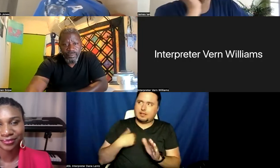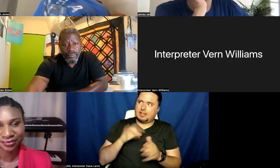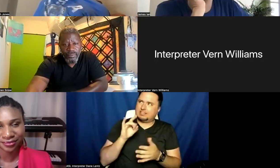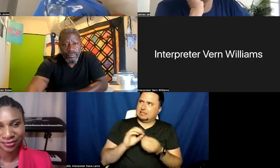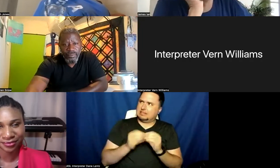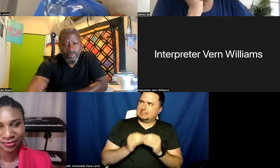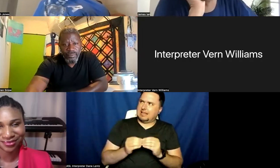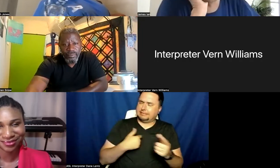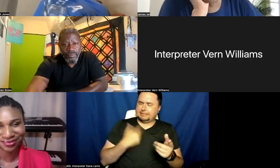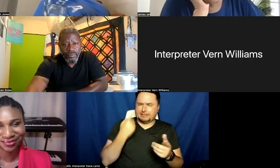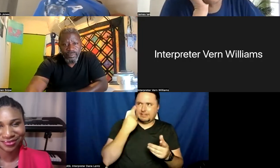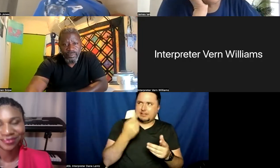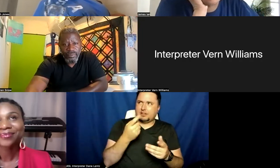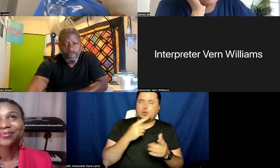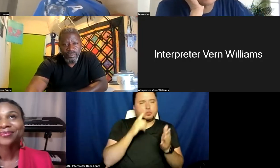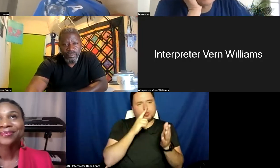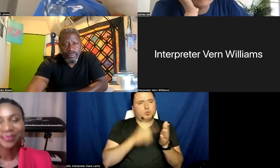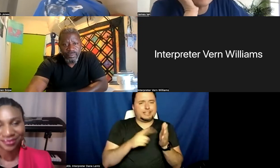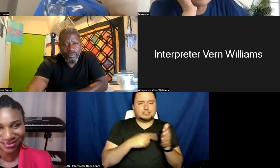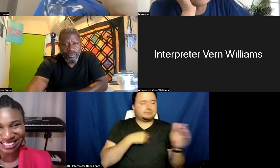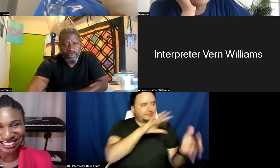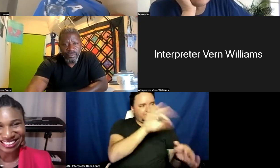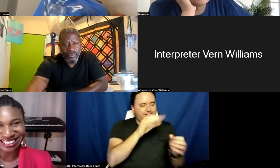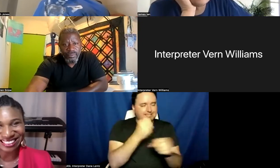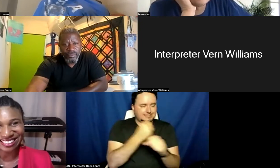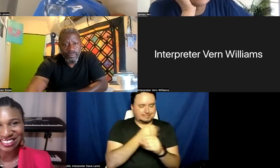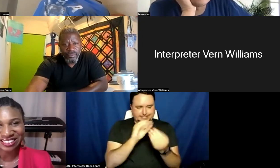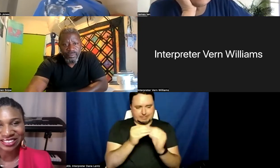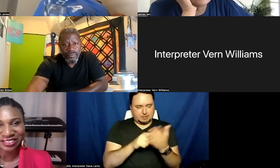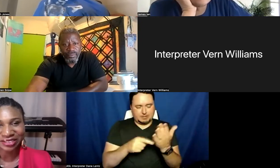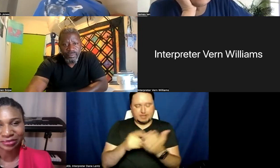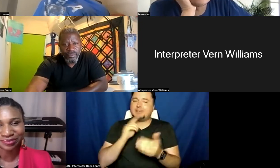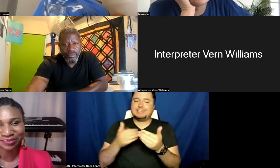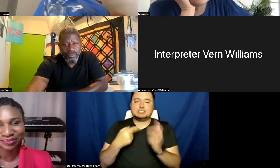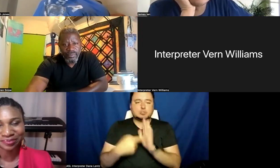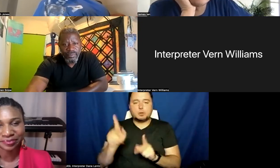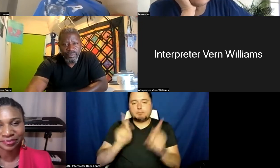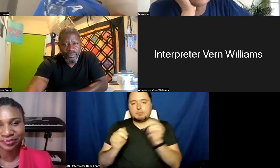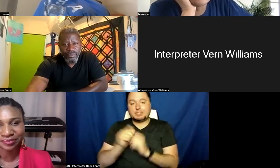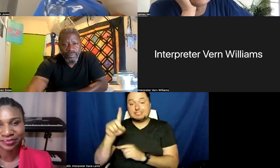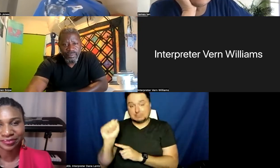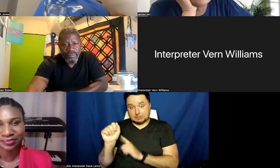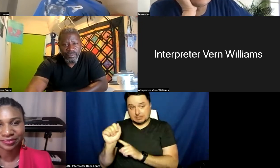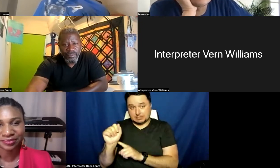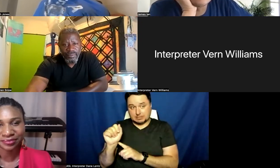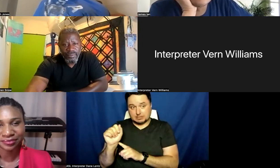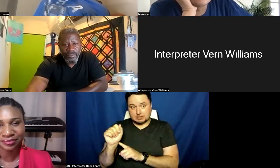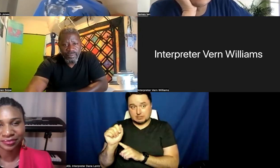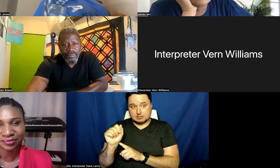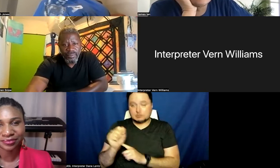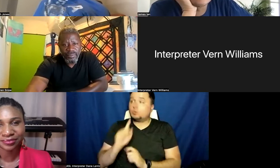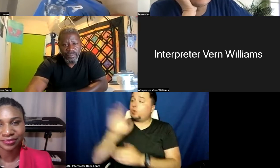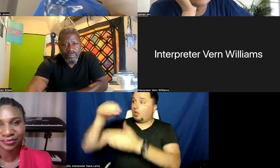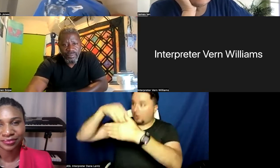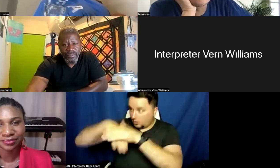I mean, the researcher in me will easily give you stats, but it pretty much shows that people with disabilities will go into these spaces